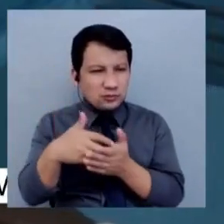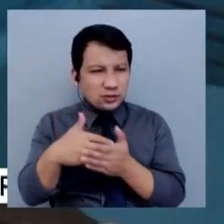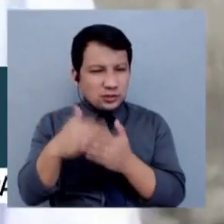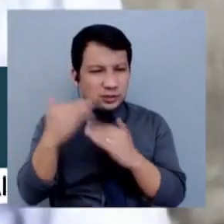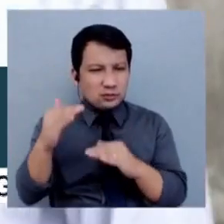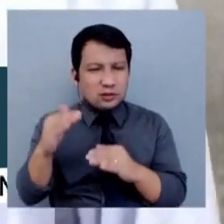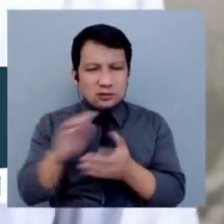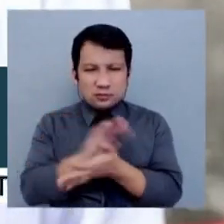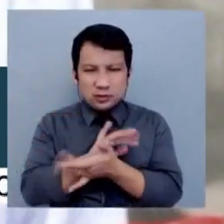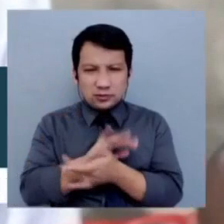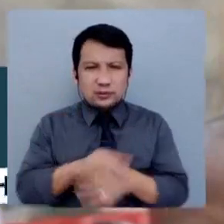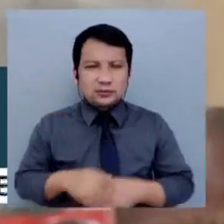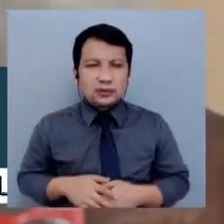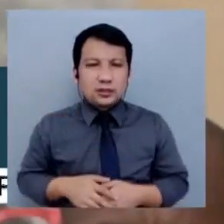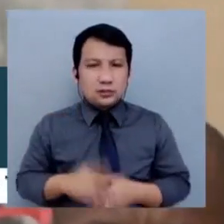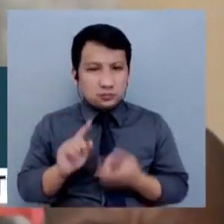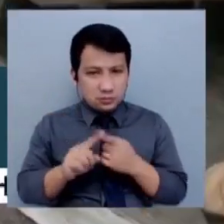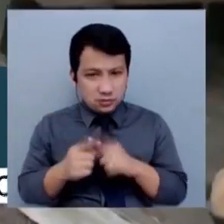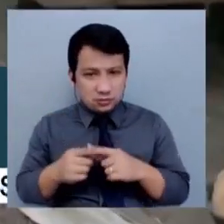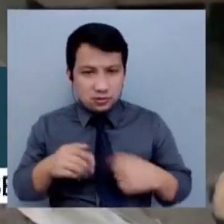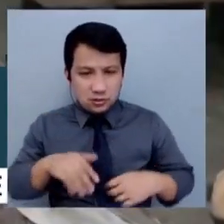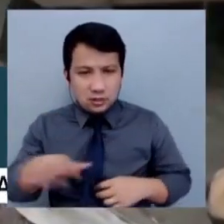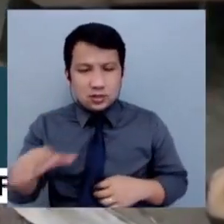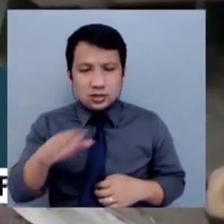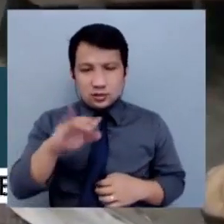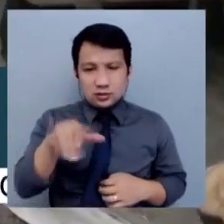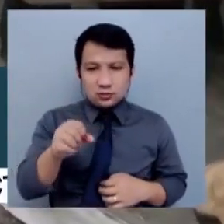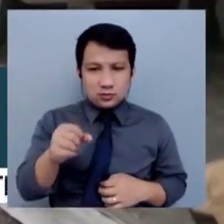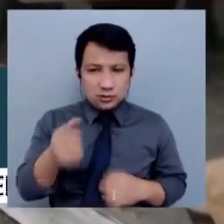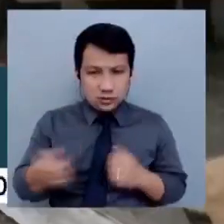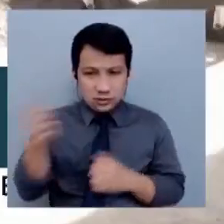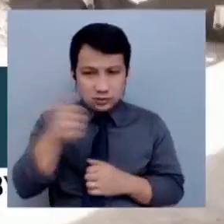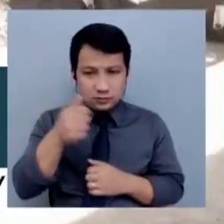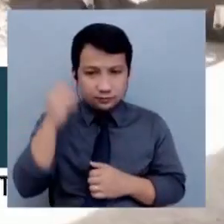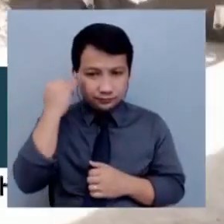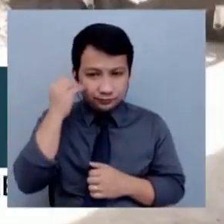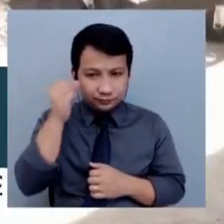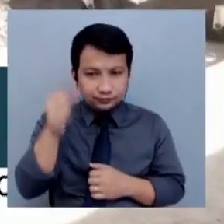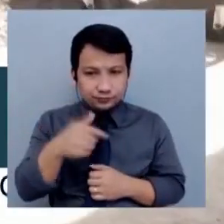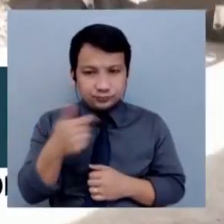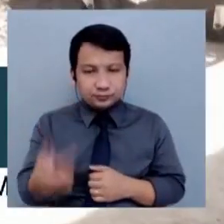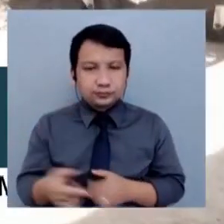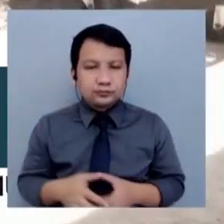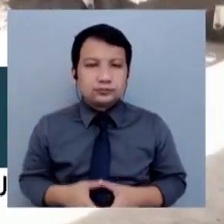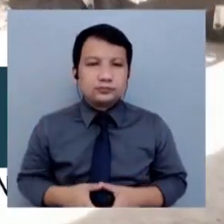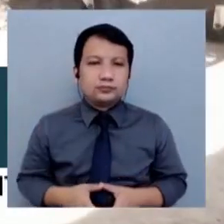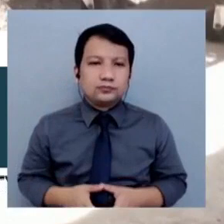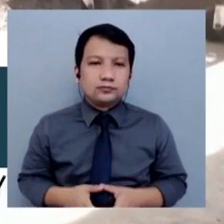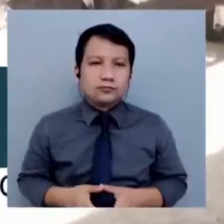pandemic. François Kajingulu is the head of St. Joseph.